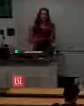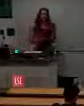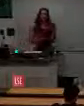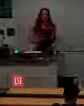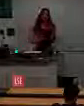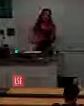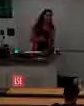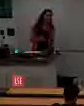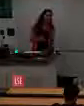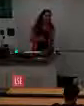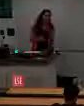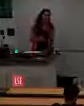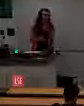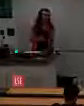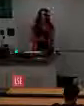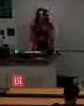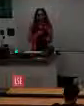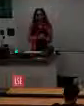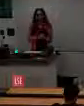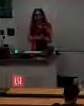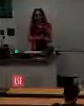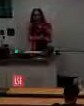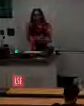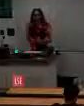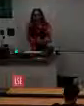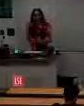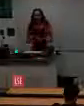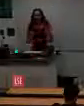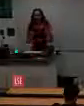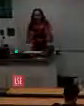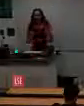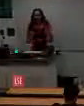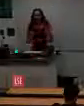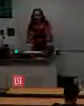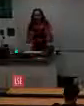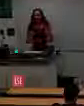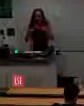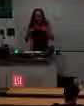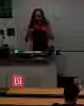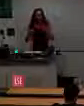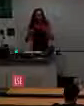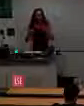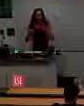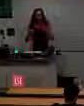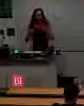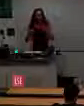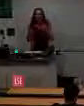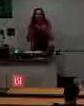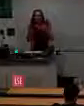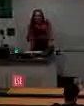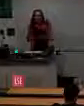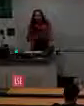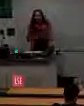the digital world, they seek validation. The validation is negative, but it's still kind of, kind of the